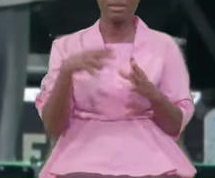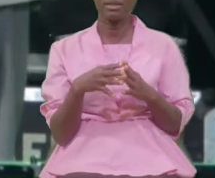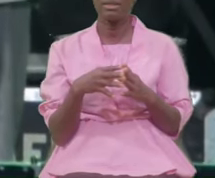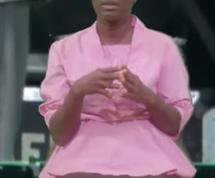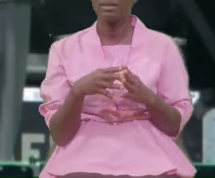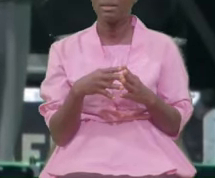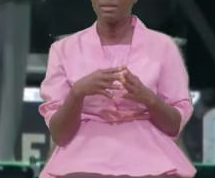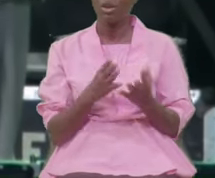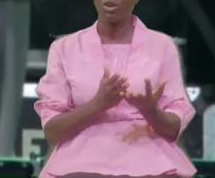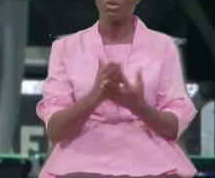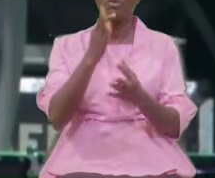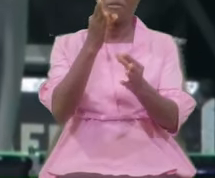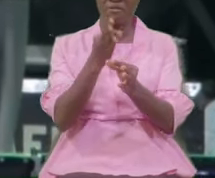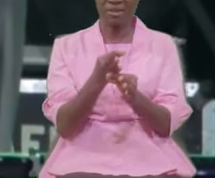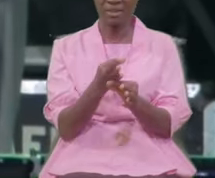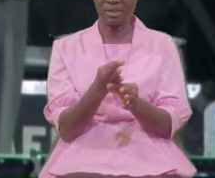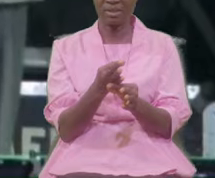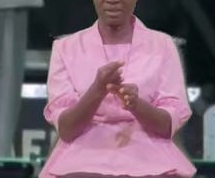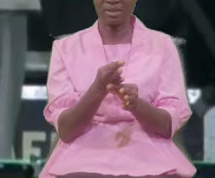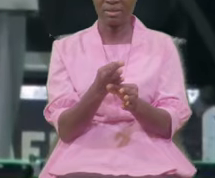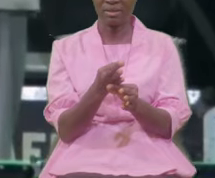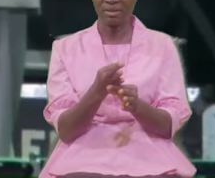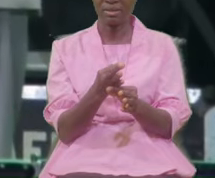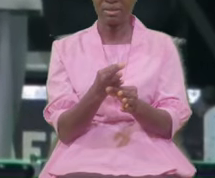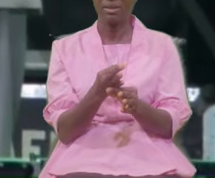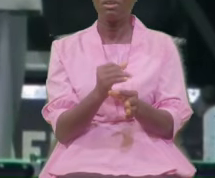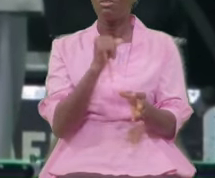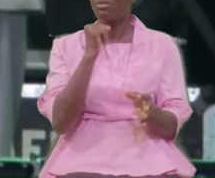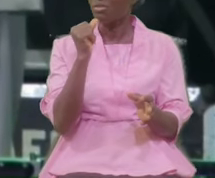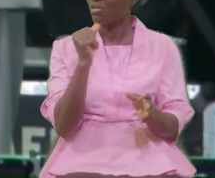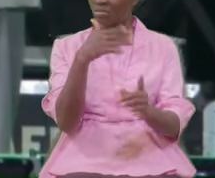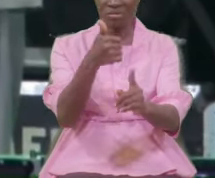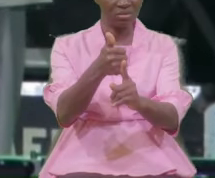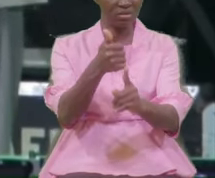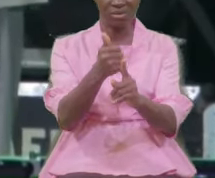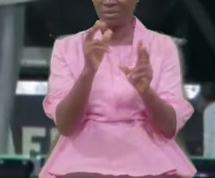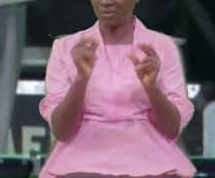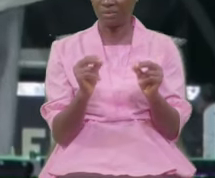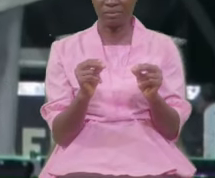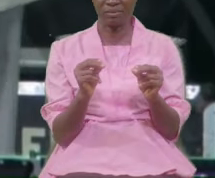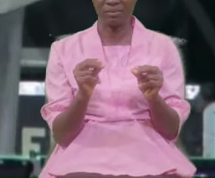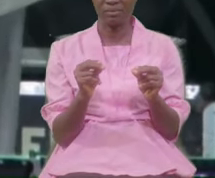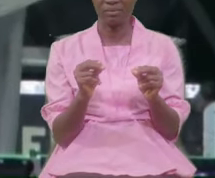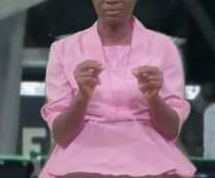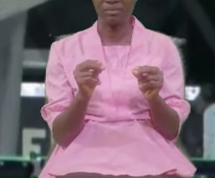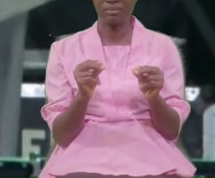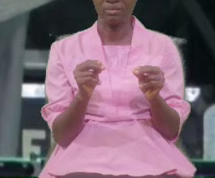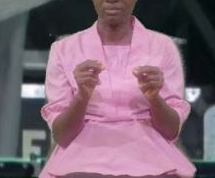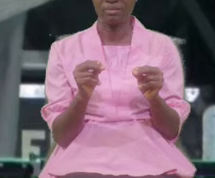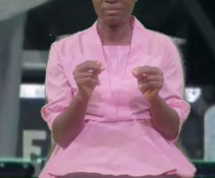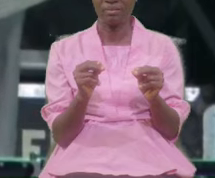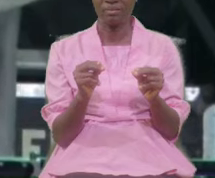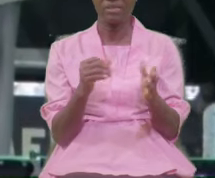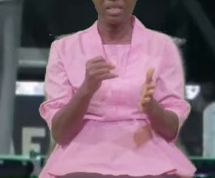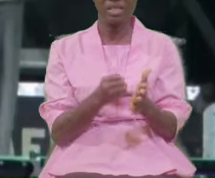grasya pag that not of your ang it is